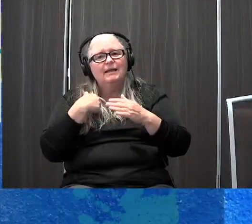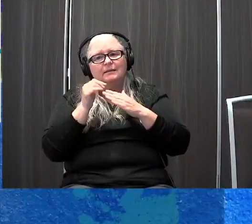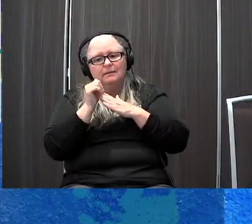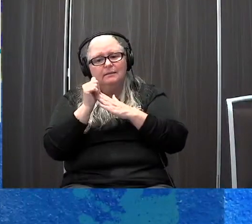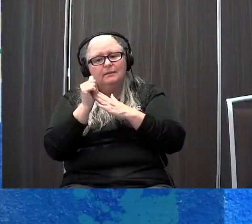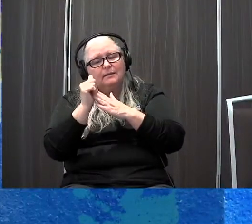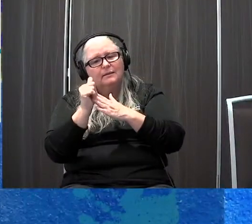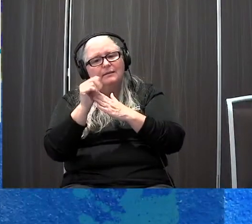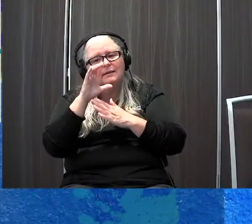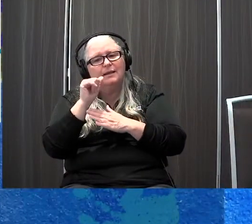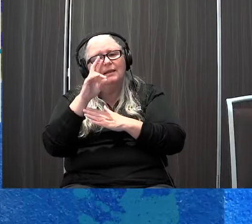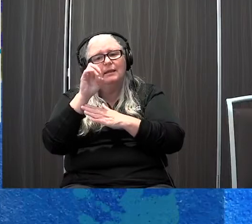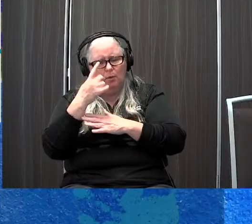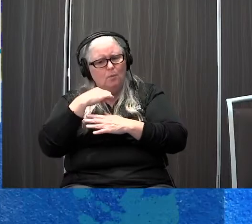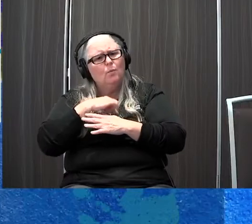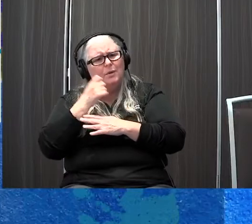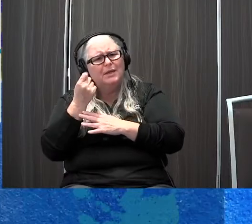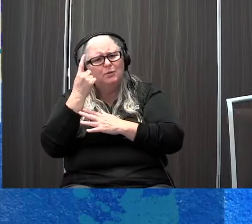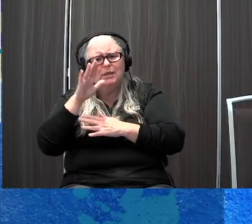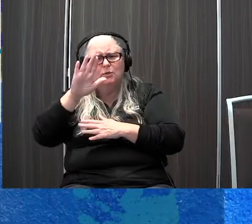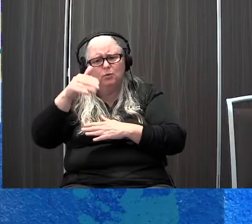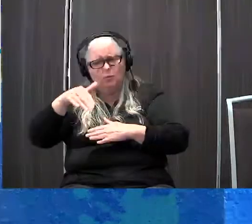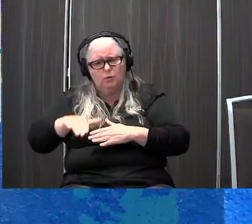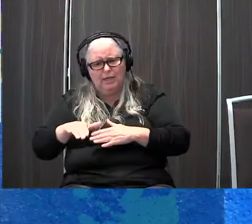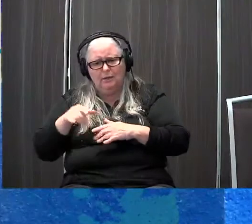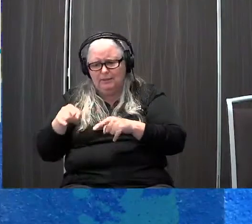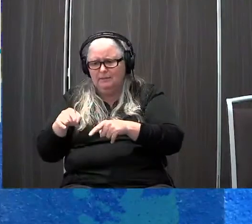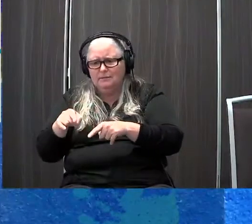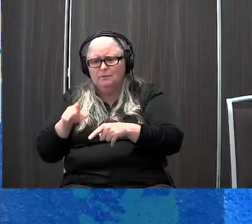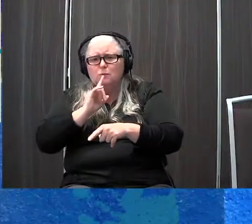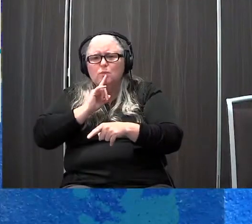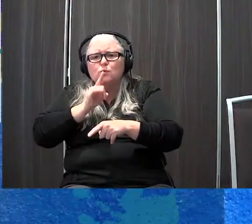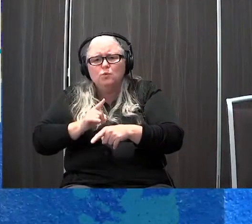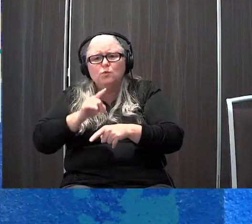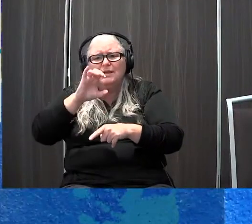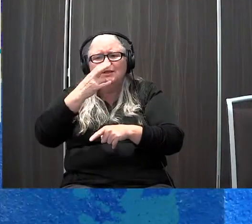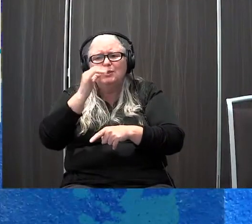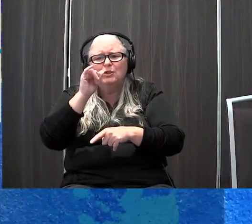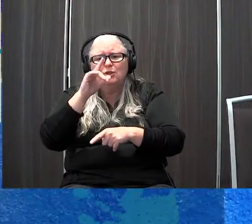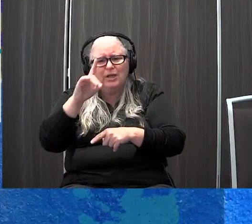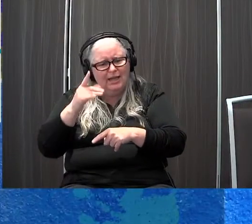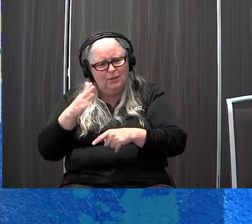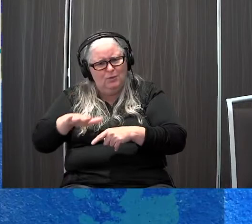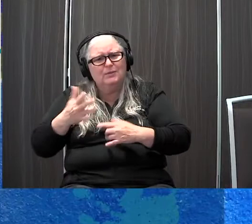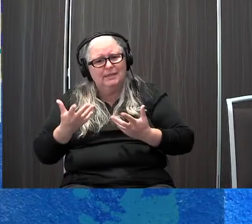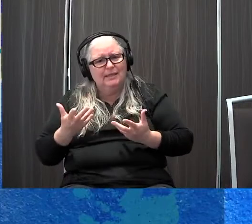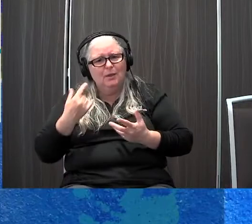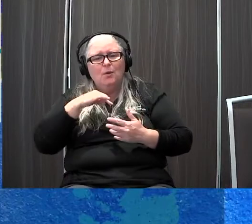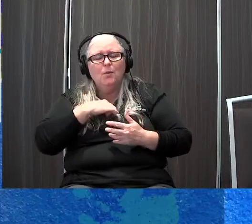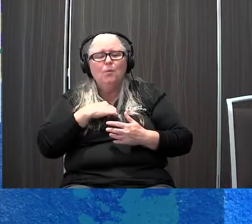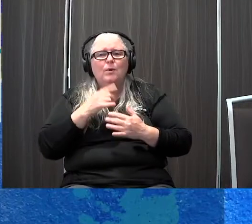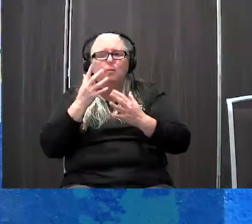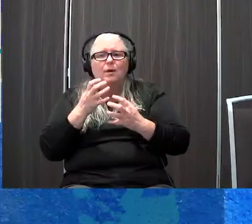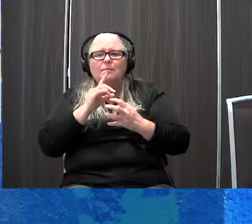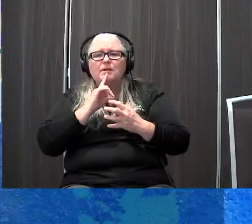your child is a child and you have important things for the family, so just making sure that things are being